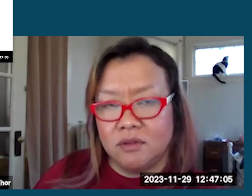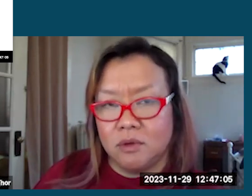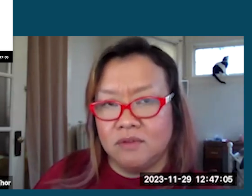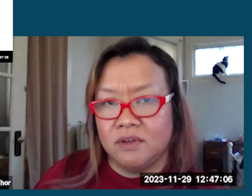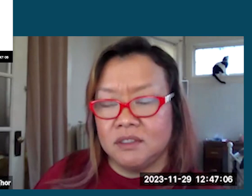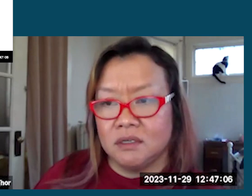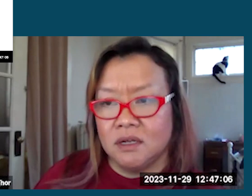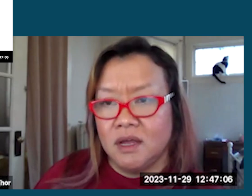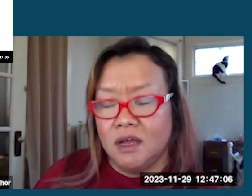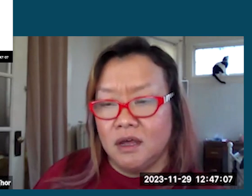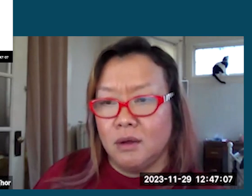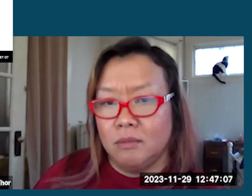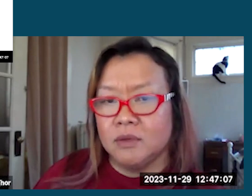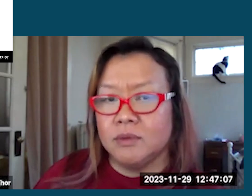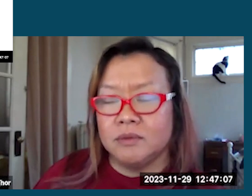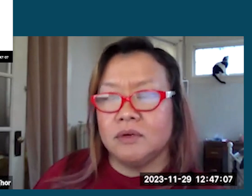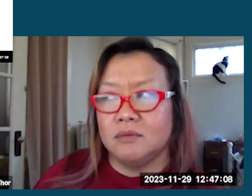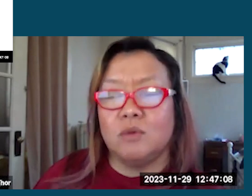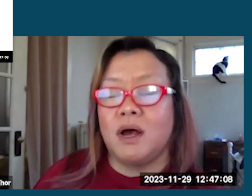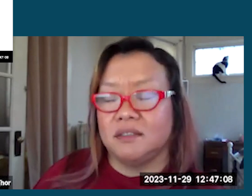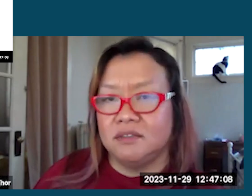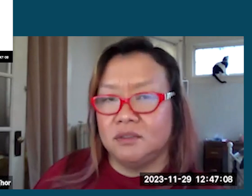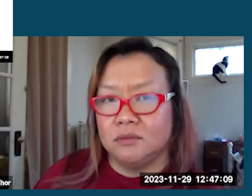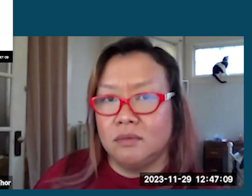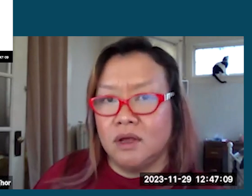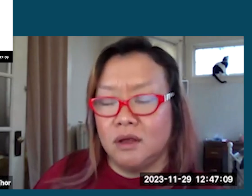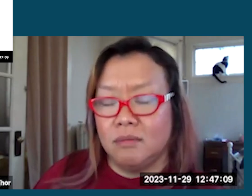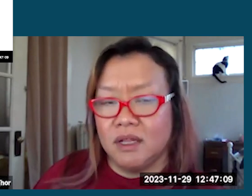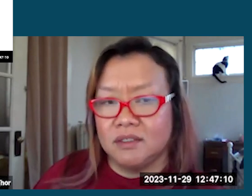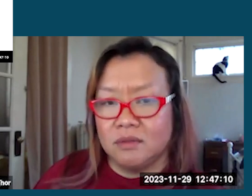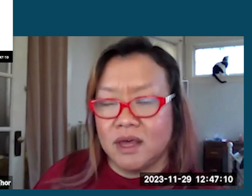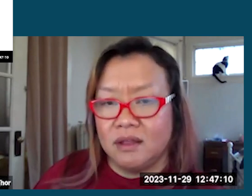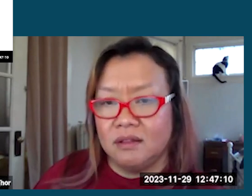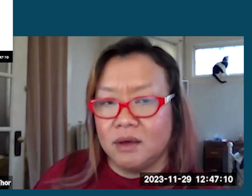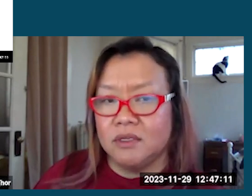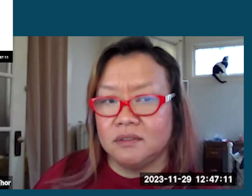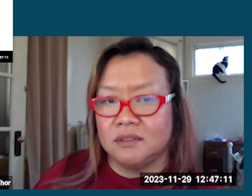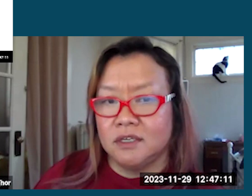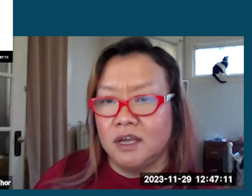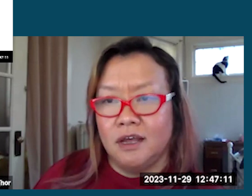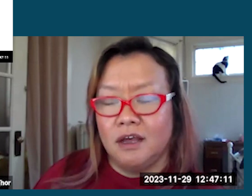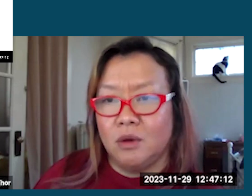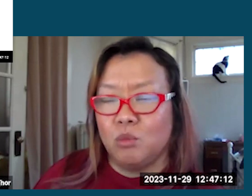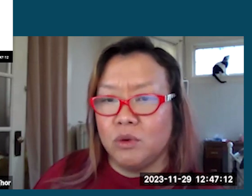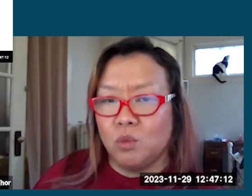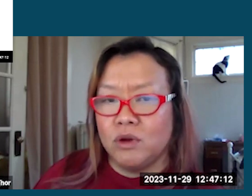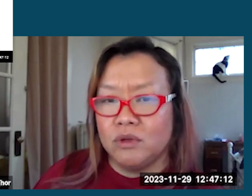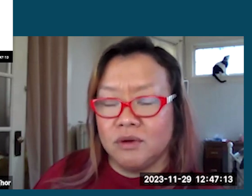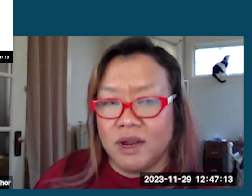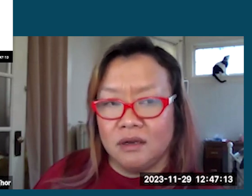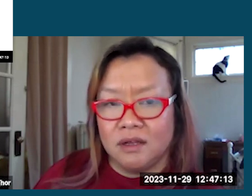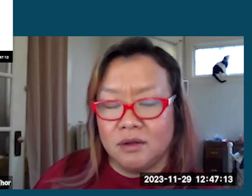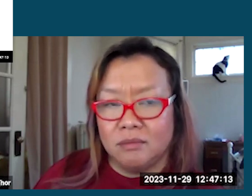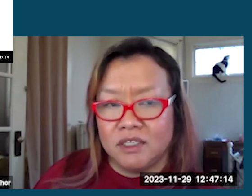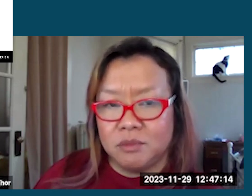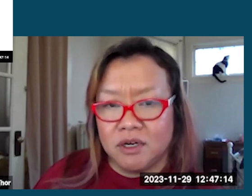process for the both of us, and it was real positive too. And so that was one really